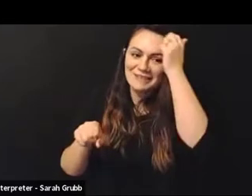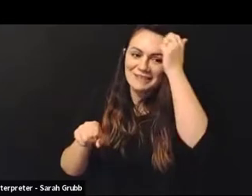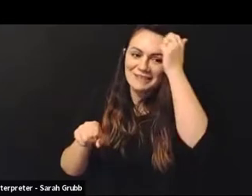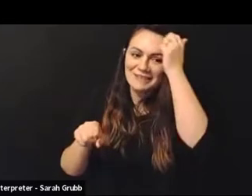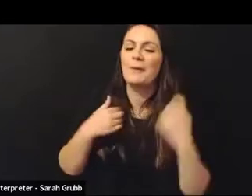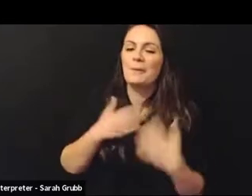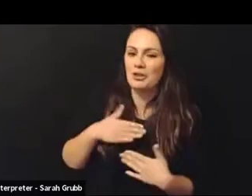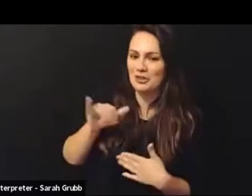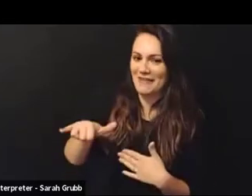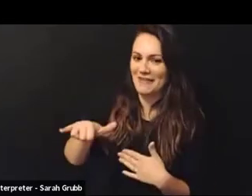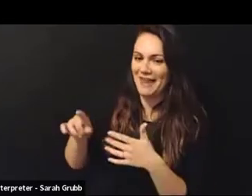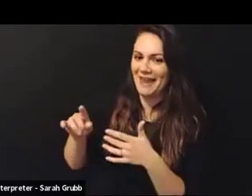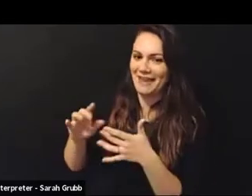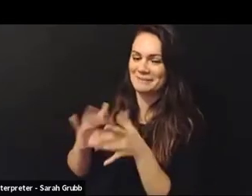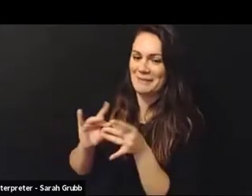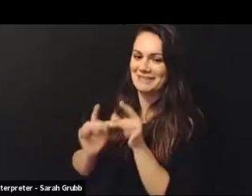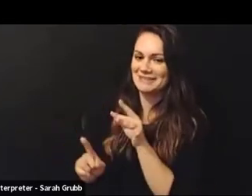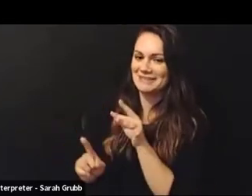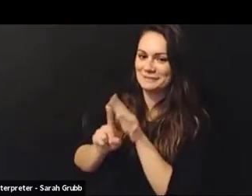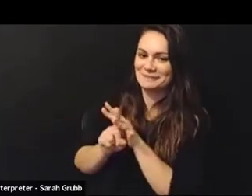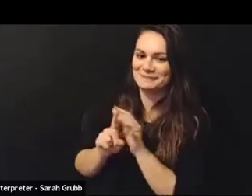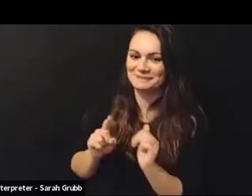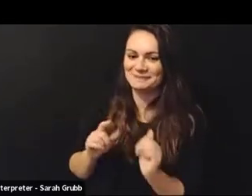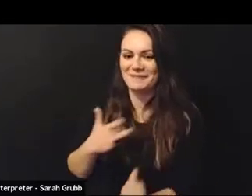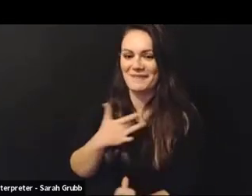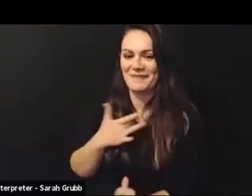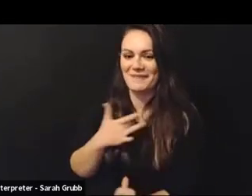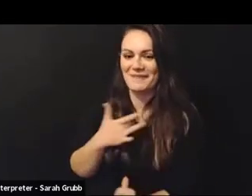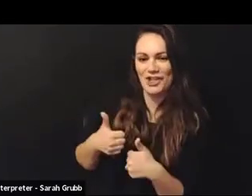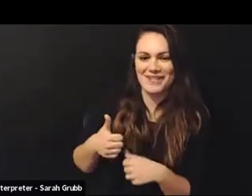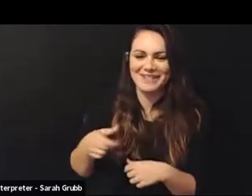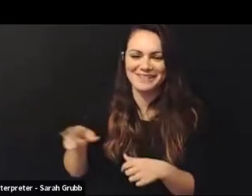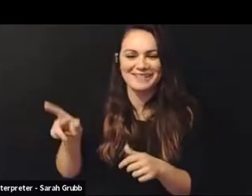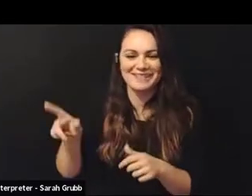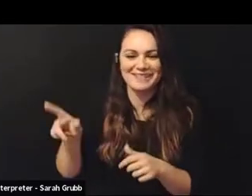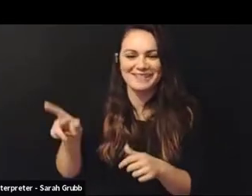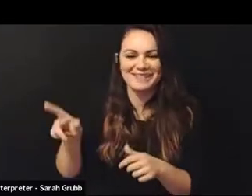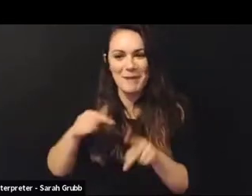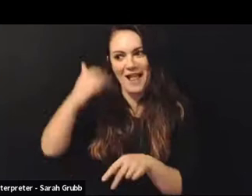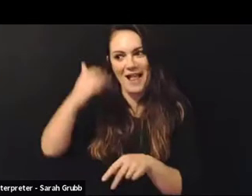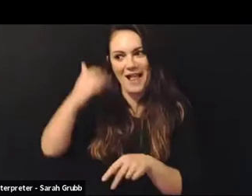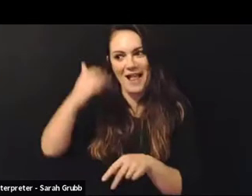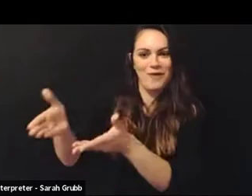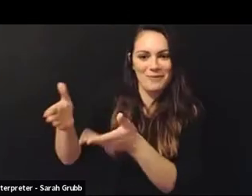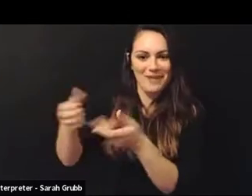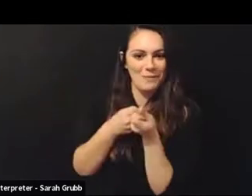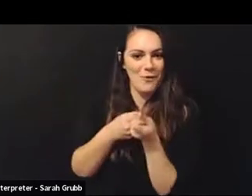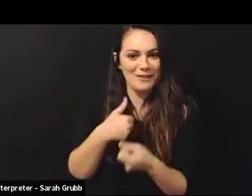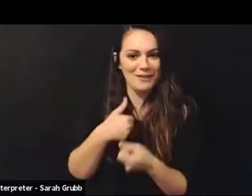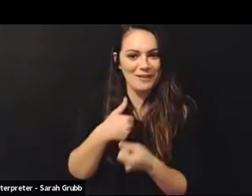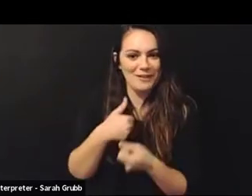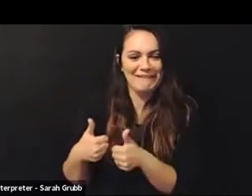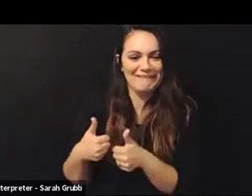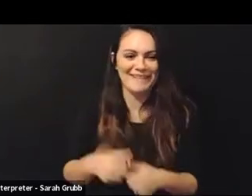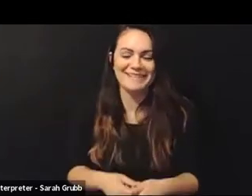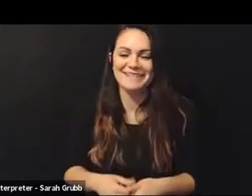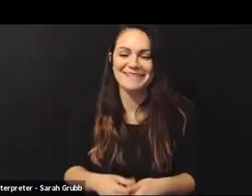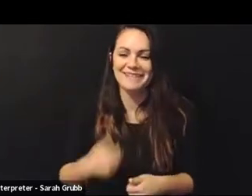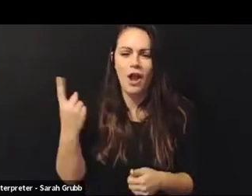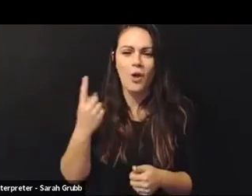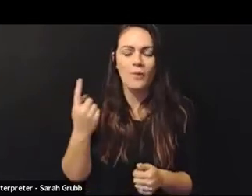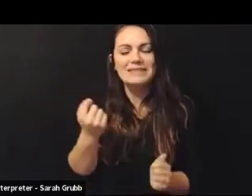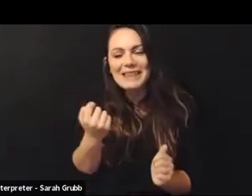that. That always feels good to know that there's people out there and that they're rooting me on, because I always get a little